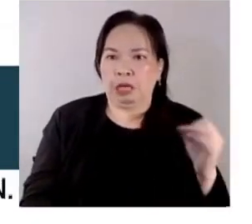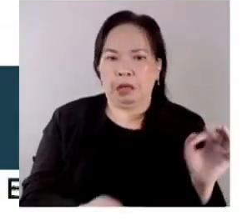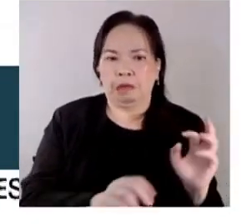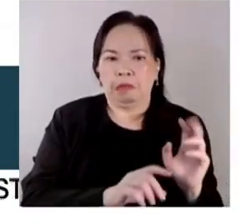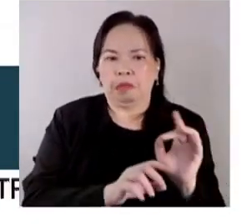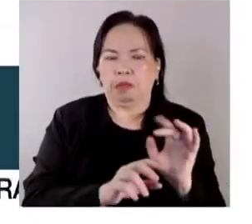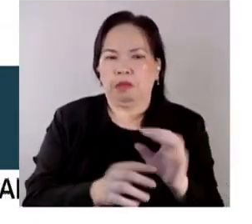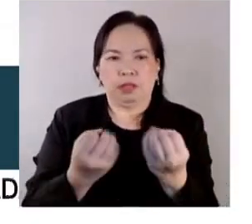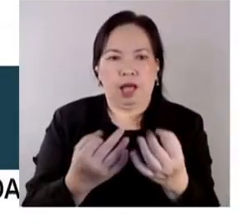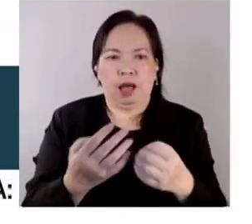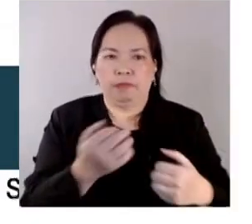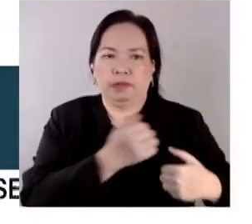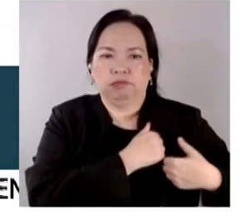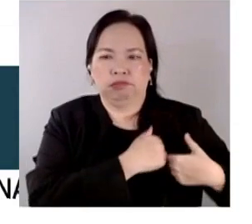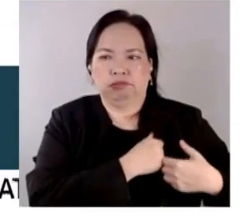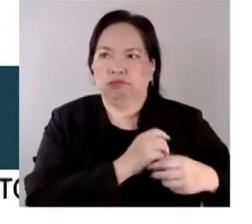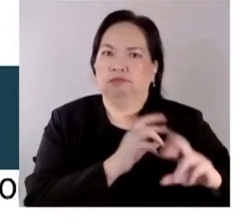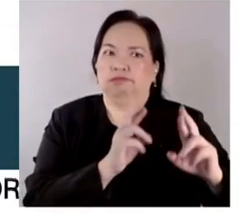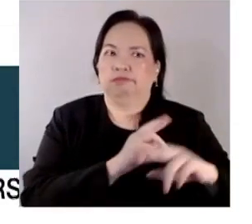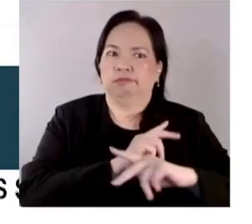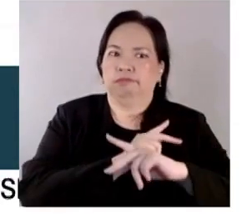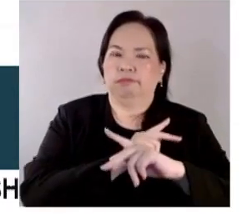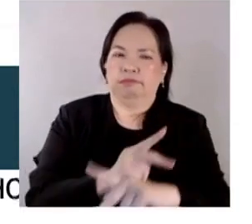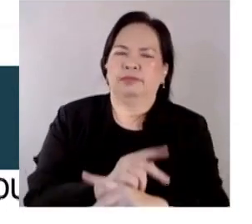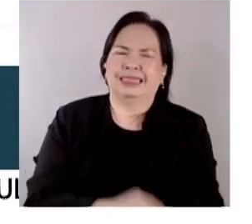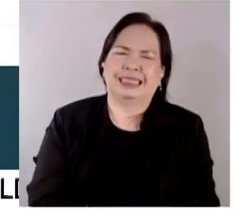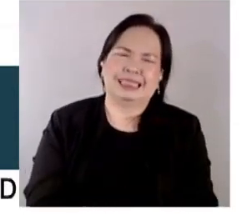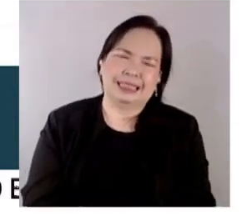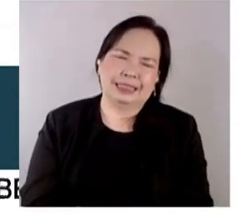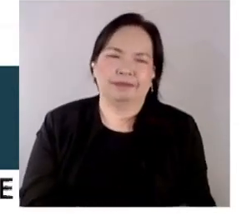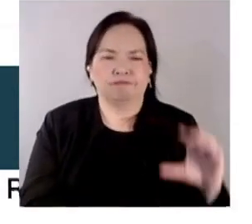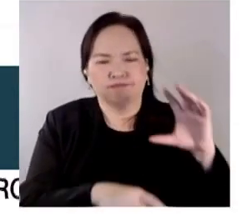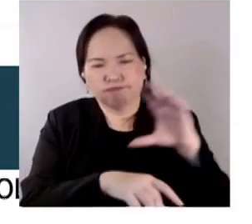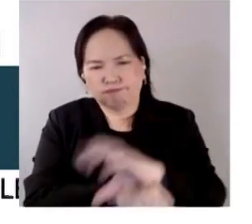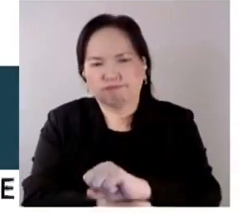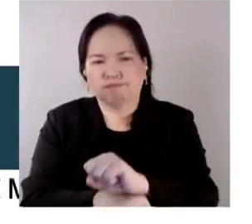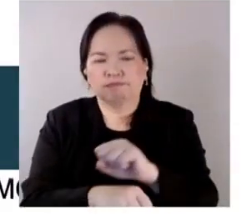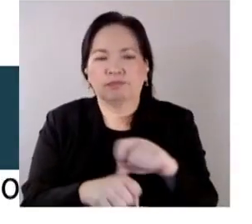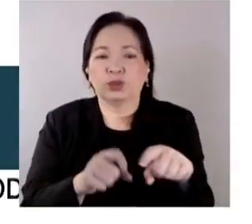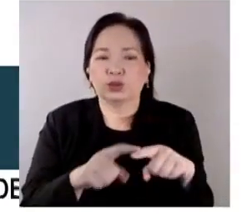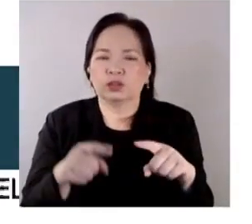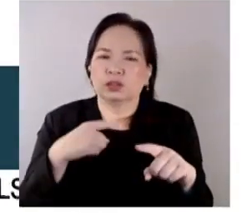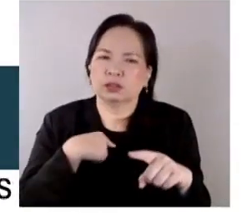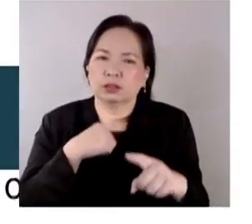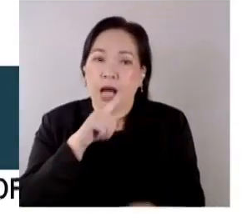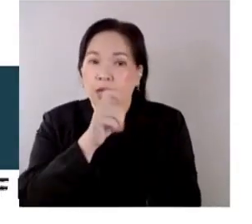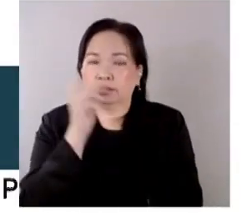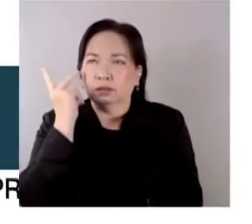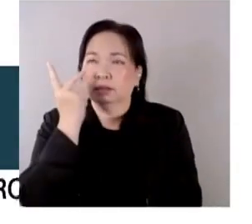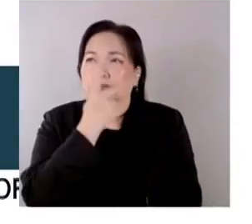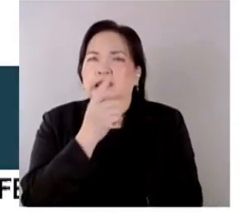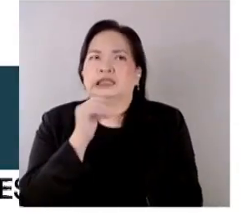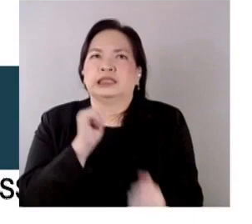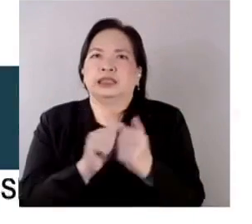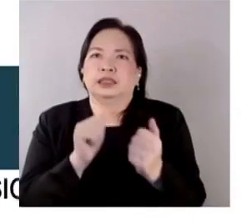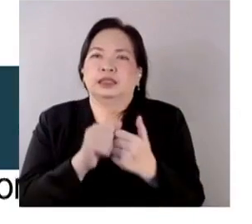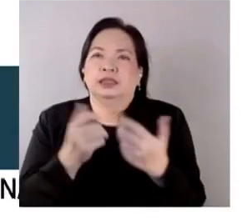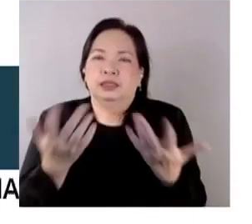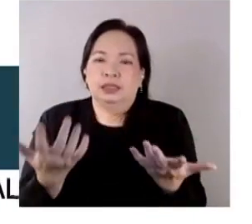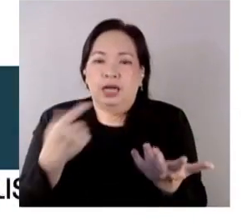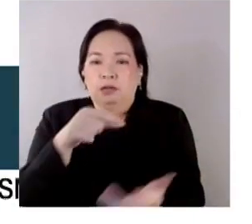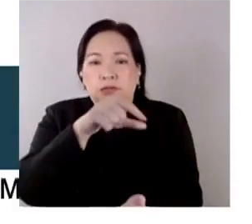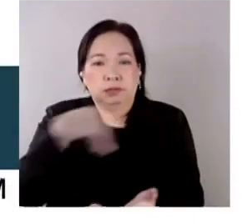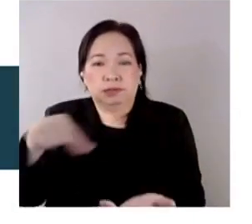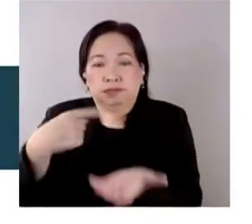side. Mm. So is it safe to assume then that the most logical conclusion to these high level talks would only